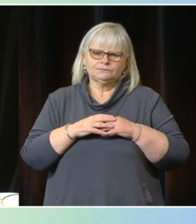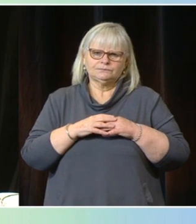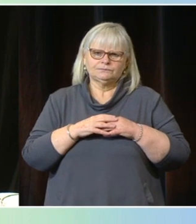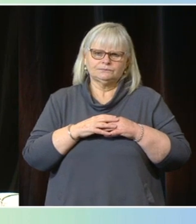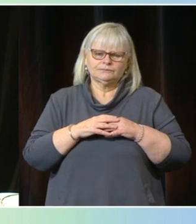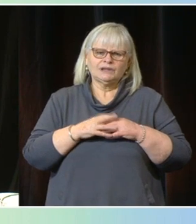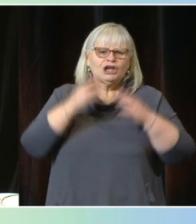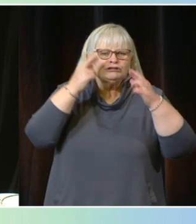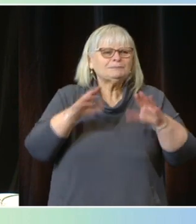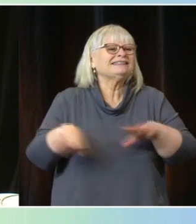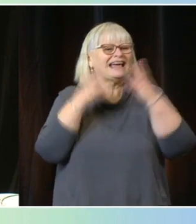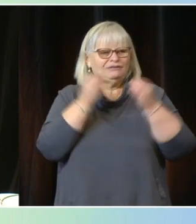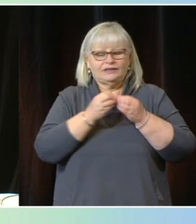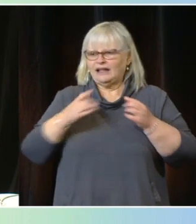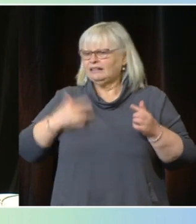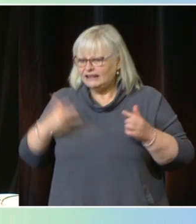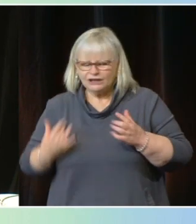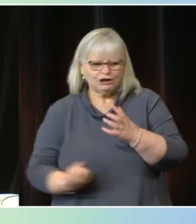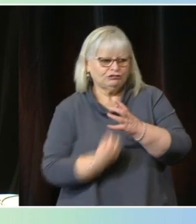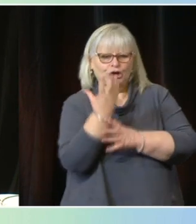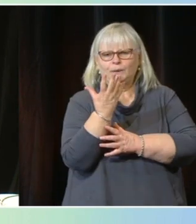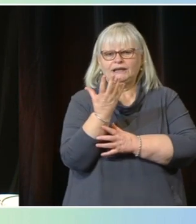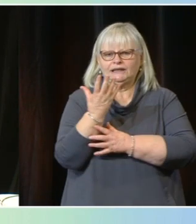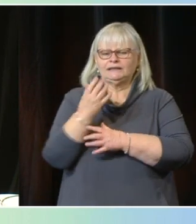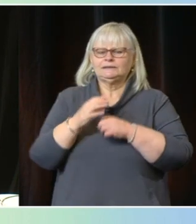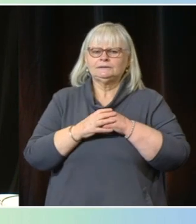respect everything living and growing